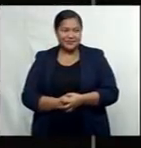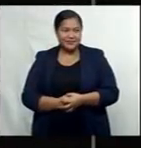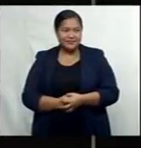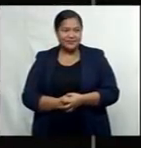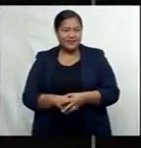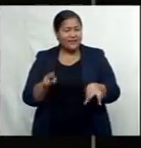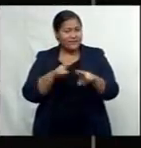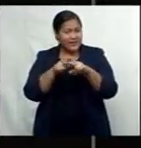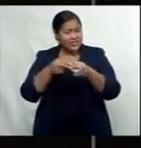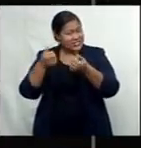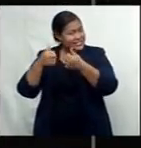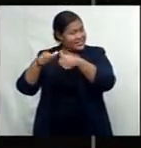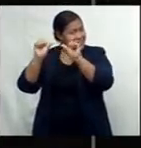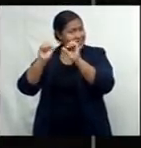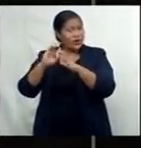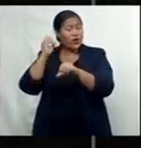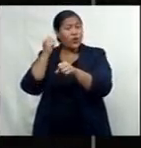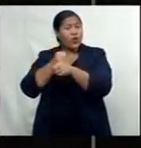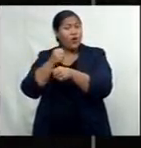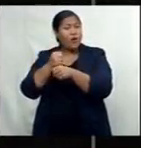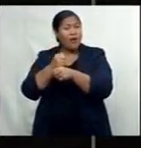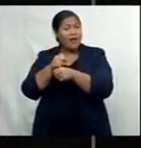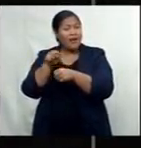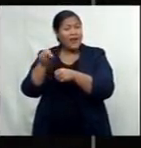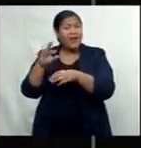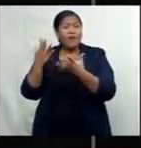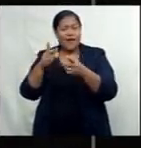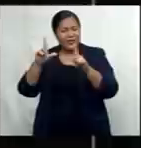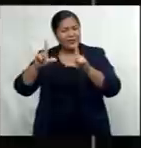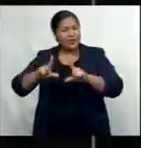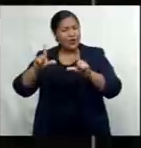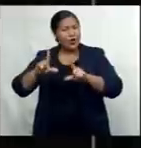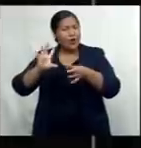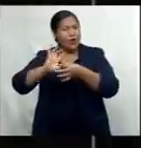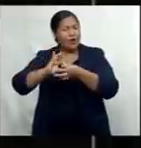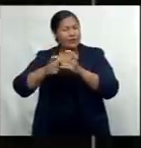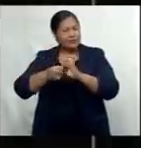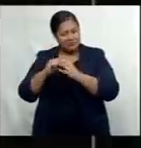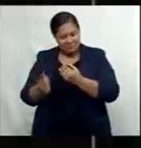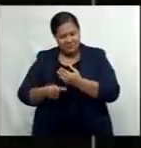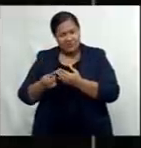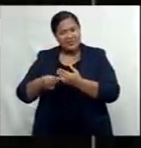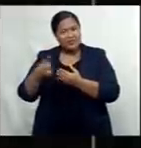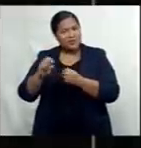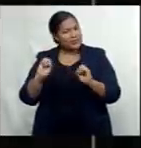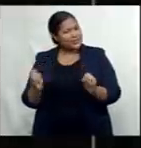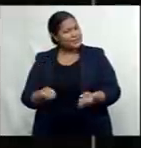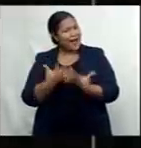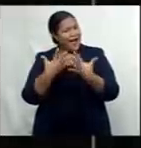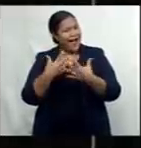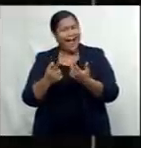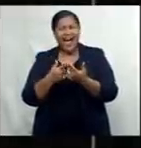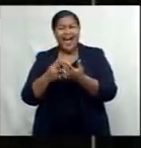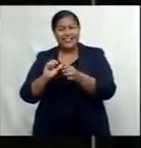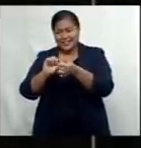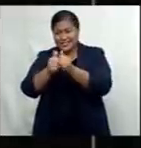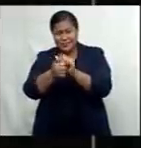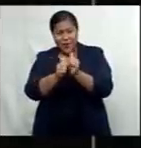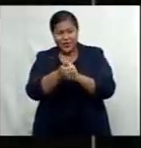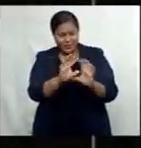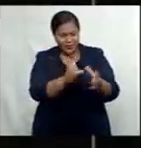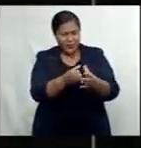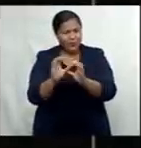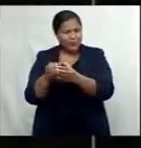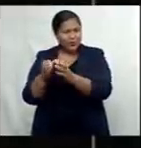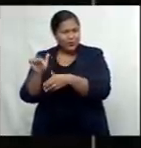Fiji's successful golden outing at the Tokyo Olympics continues to inspire other sporting fraternities in the